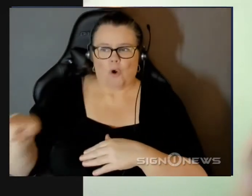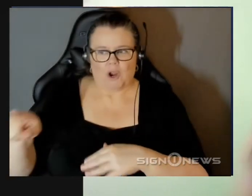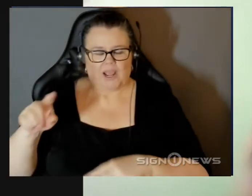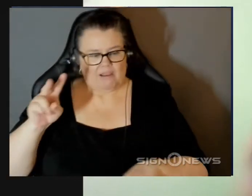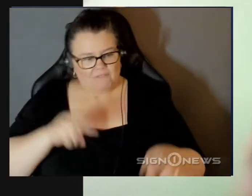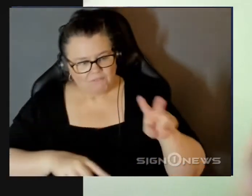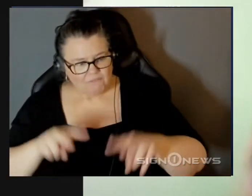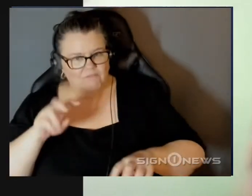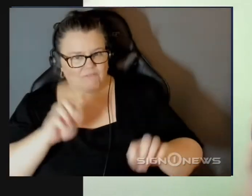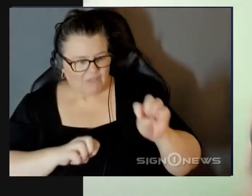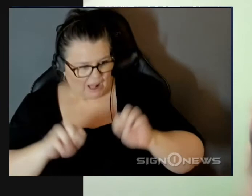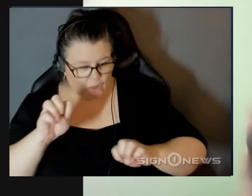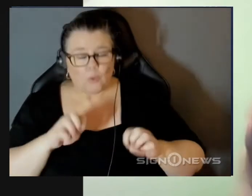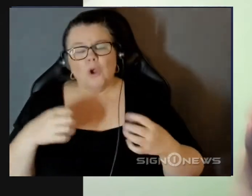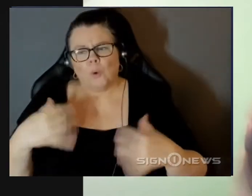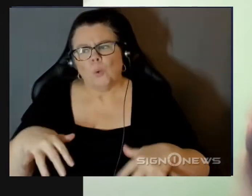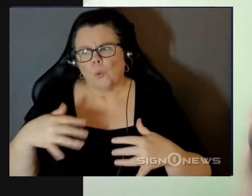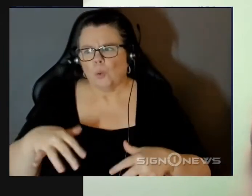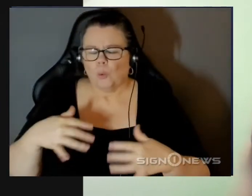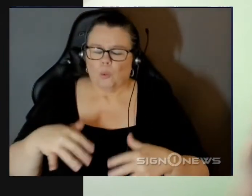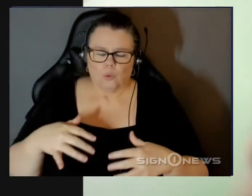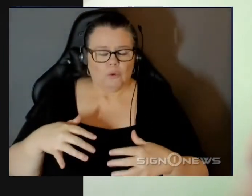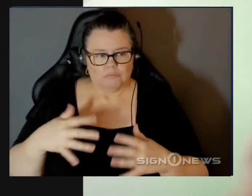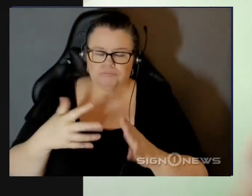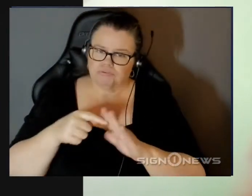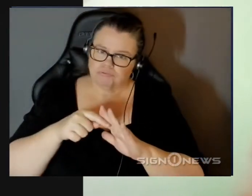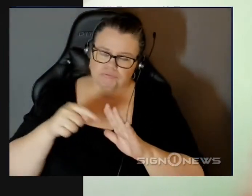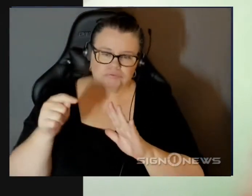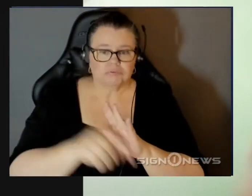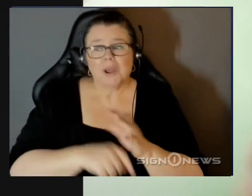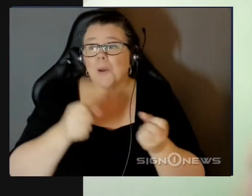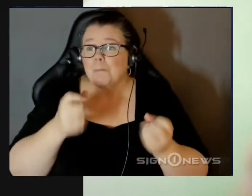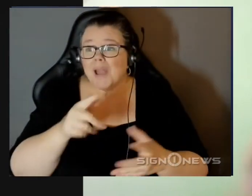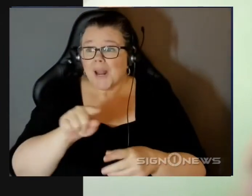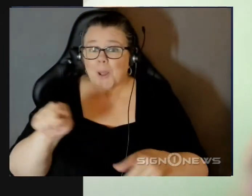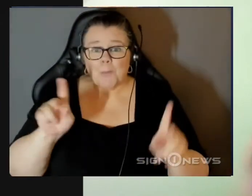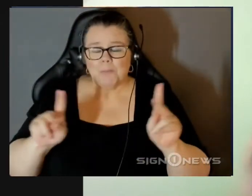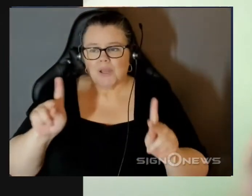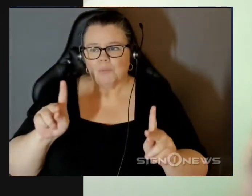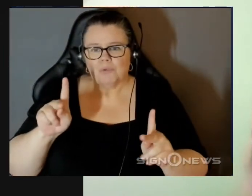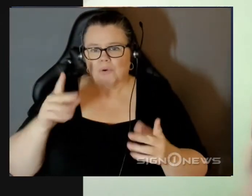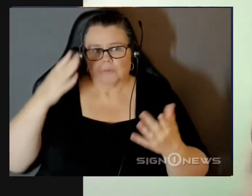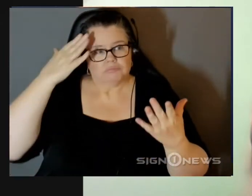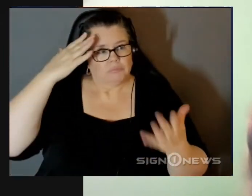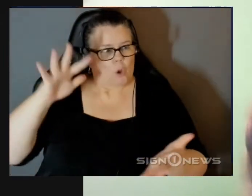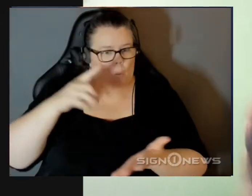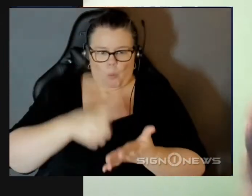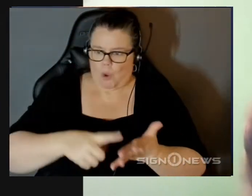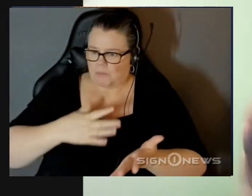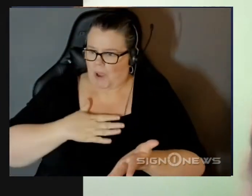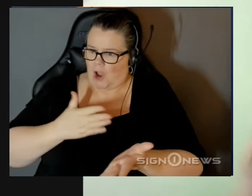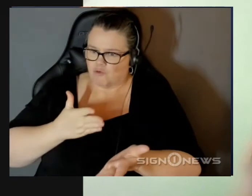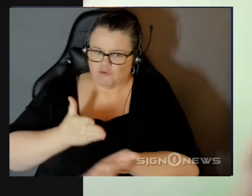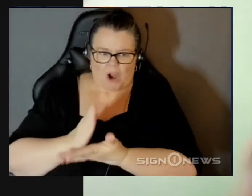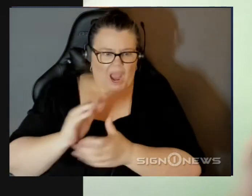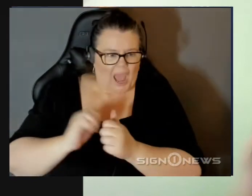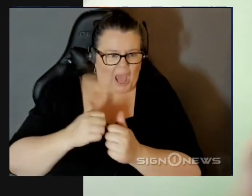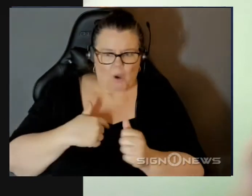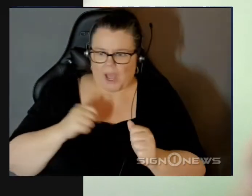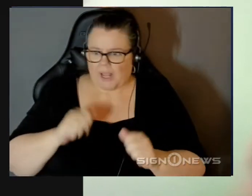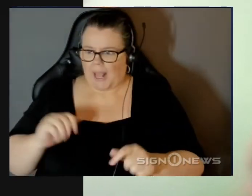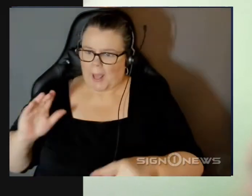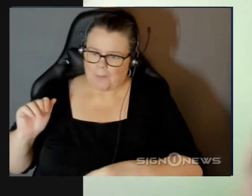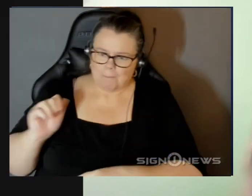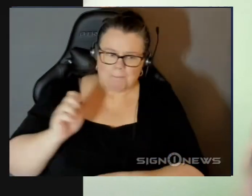resource intensive. A lot of people aren't aware of what their rights are to seek that kind of restoration. And a lot of people have difficulty